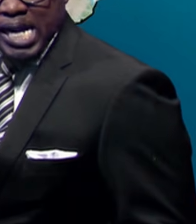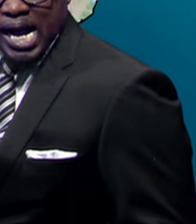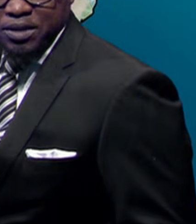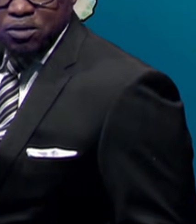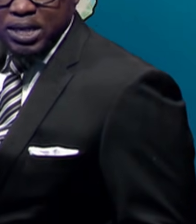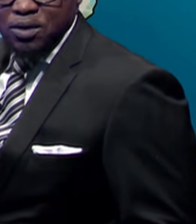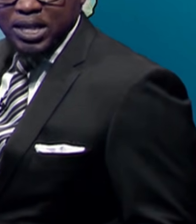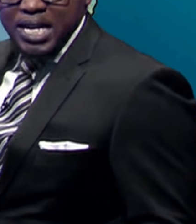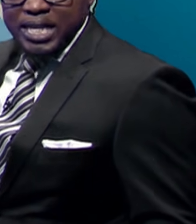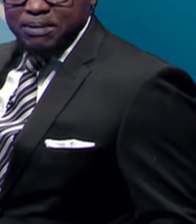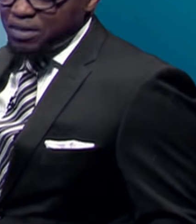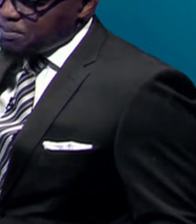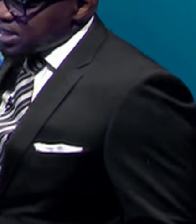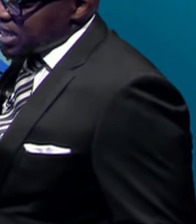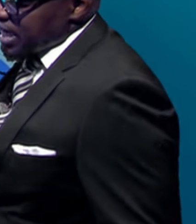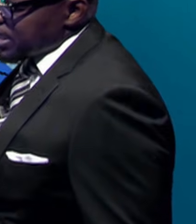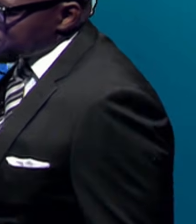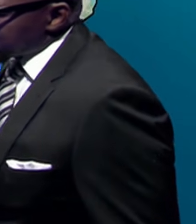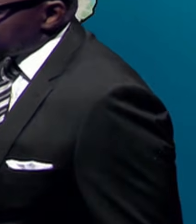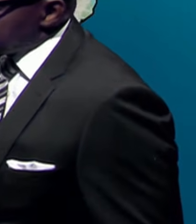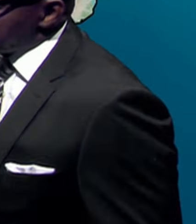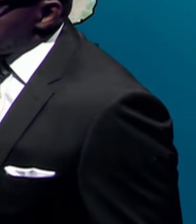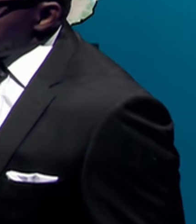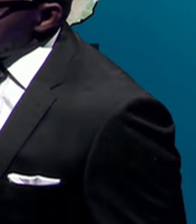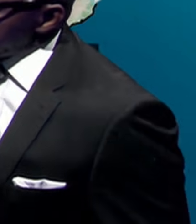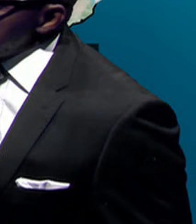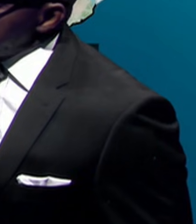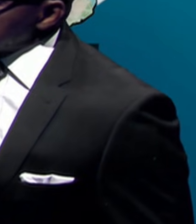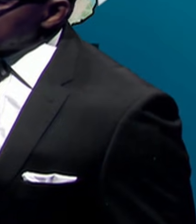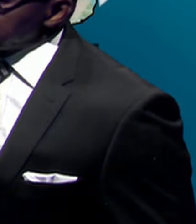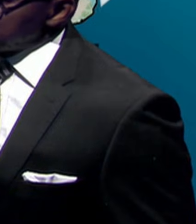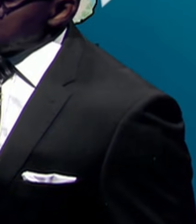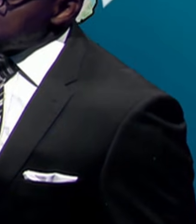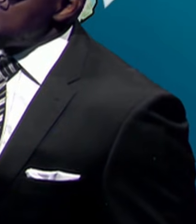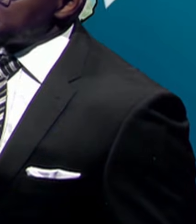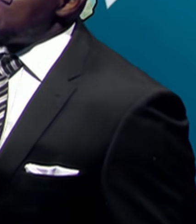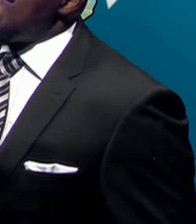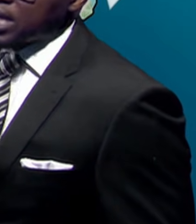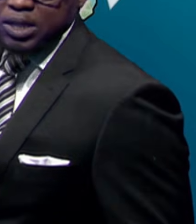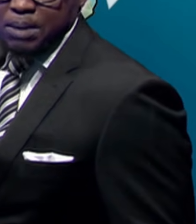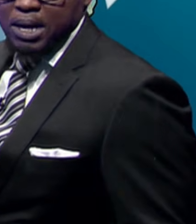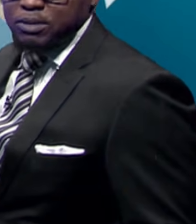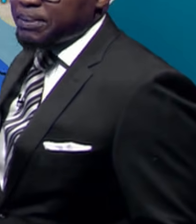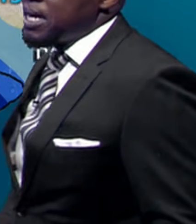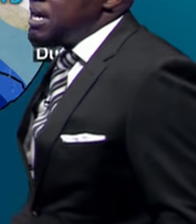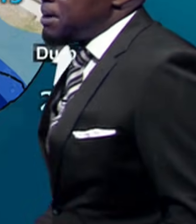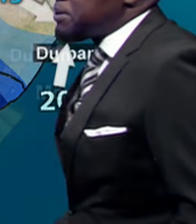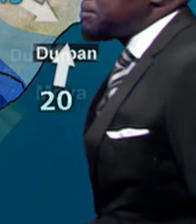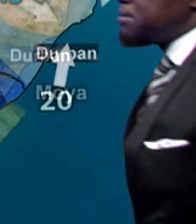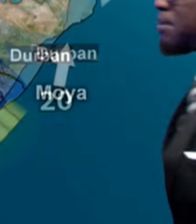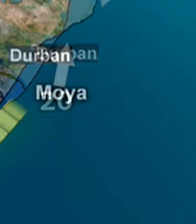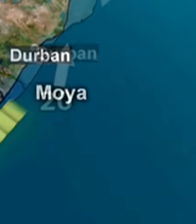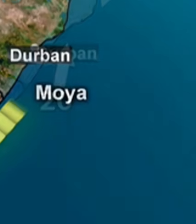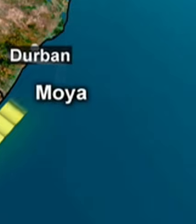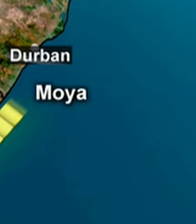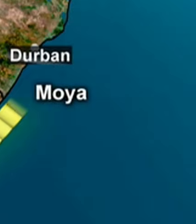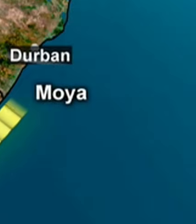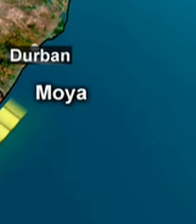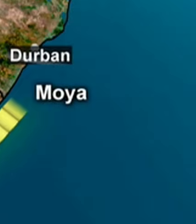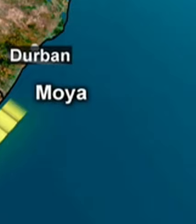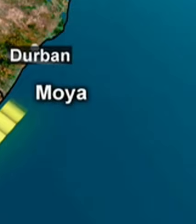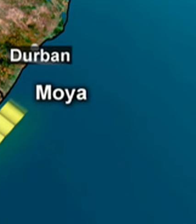hona ka haro dubele hole e tla fela pula tse hlakileng di bona hala hape a tse shibele ka pa bophirima le hona ka buthabela ba burabli pepa tse tlhokomediso